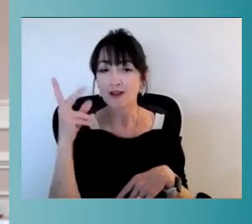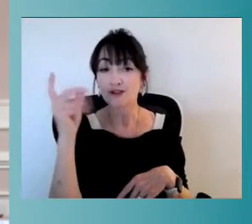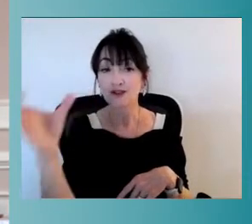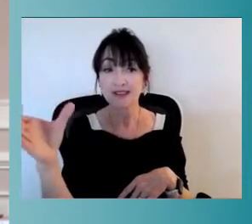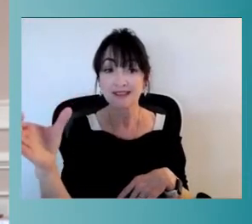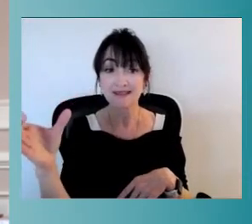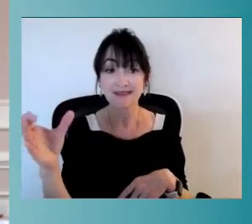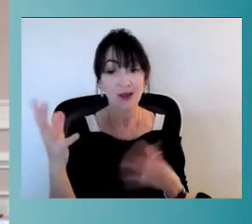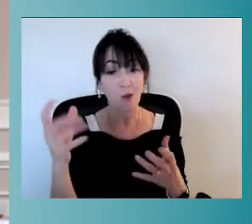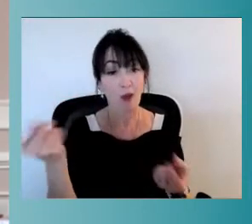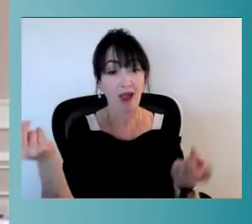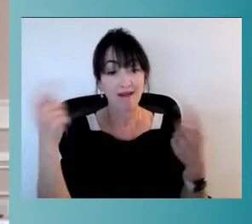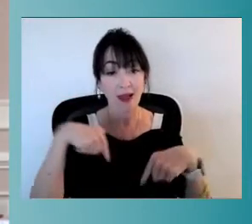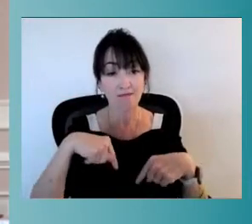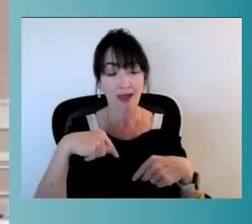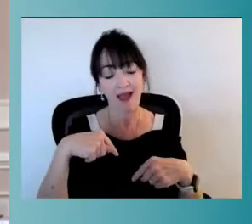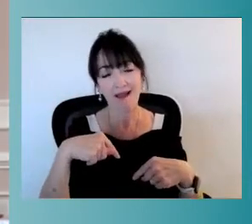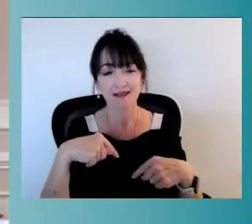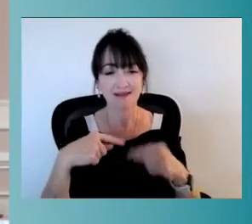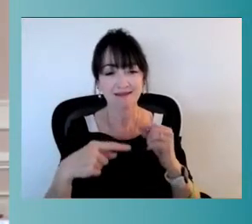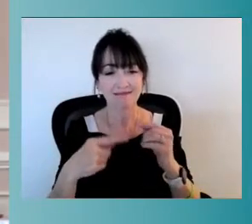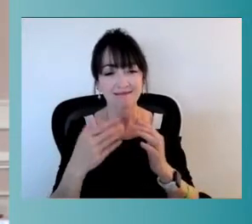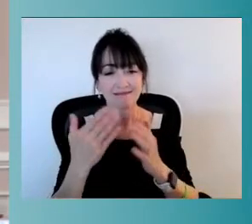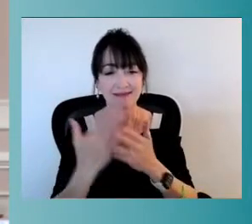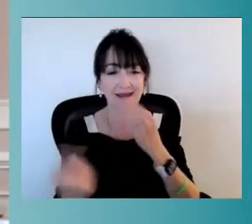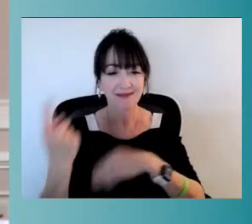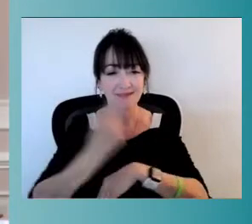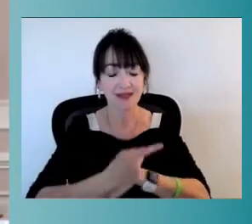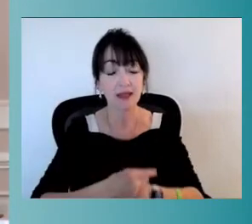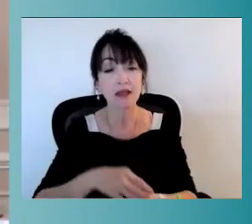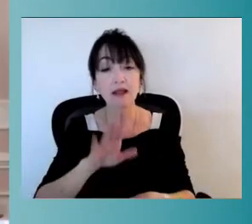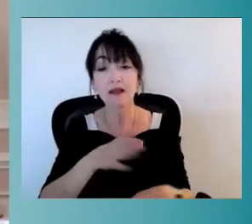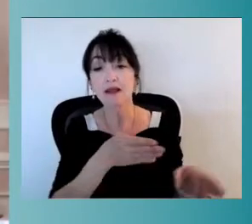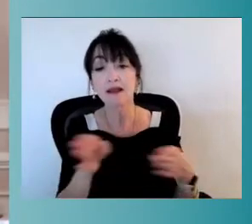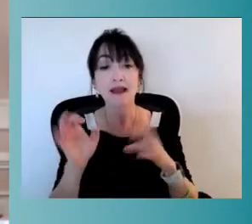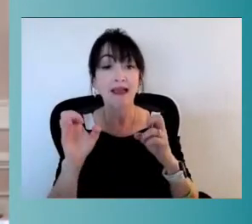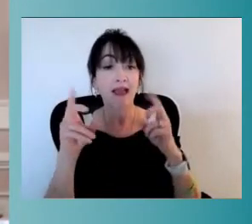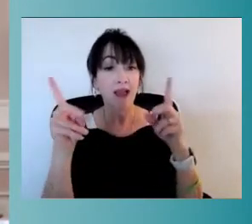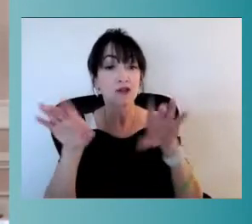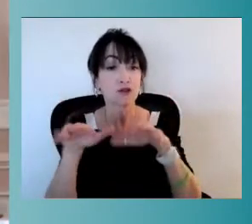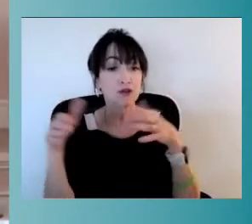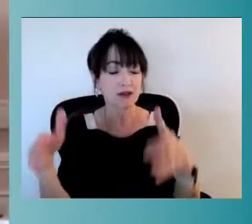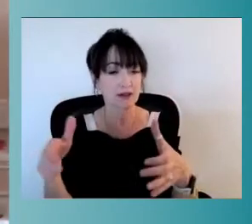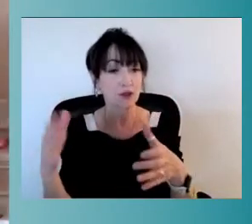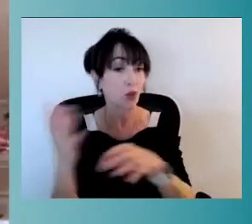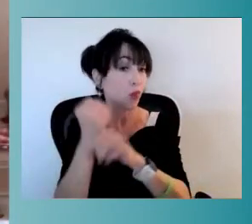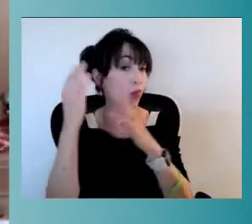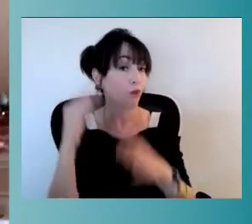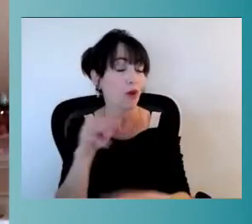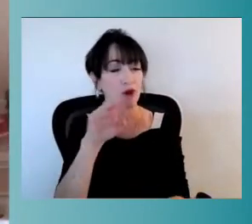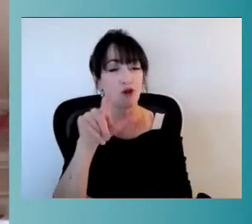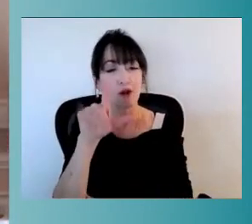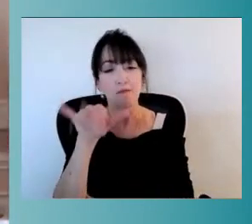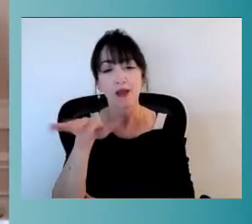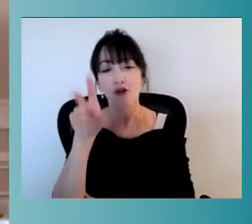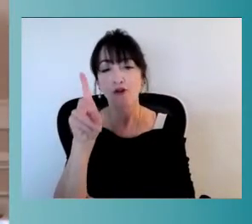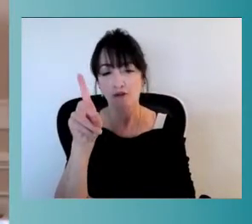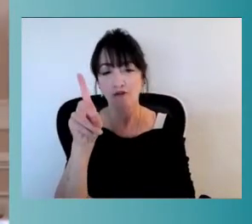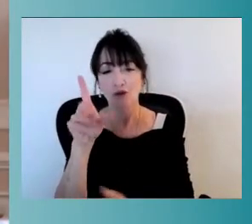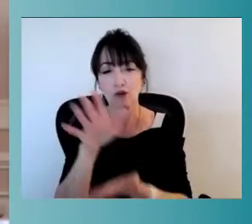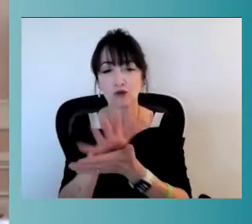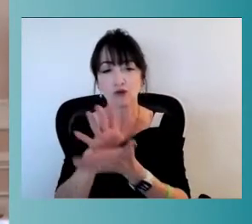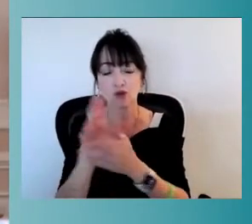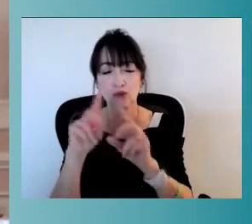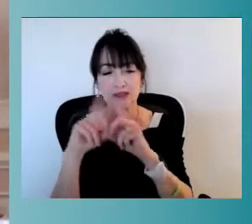sir. In the education category, the winner is the Milford School District with Superintendent Dickerson and